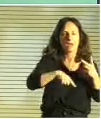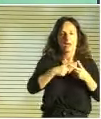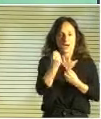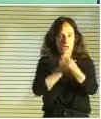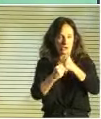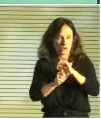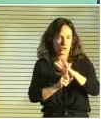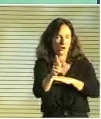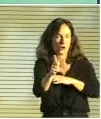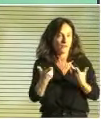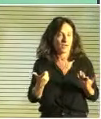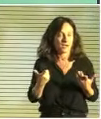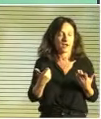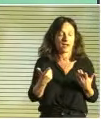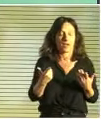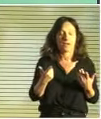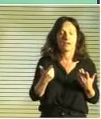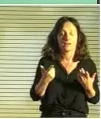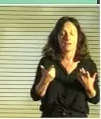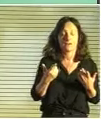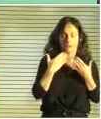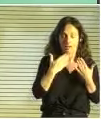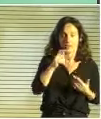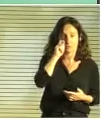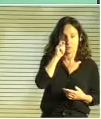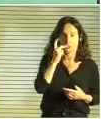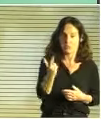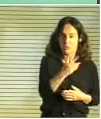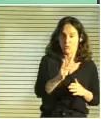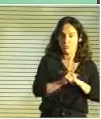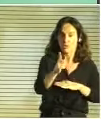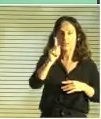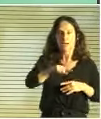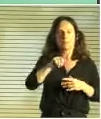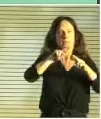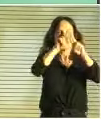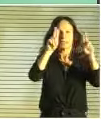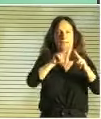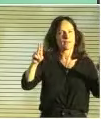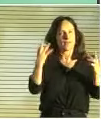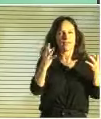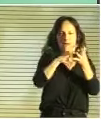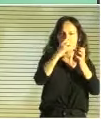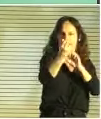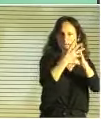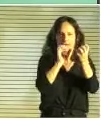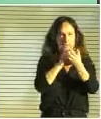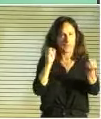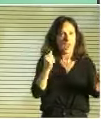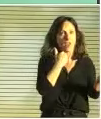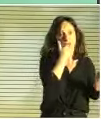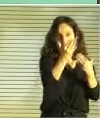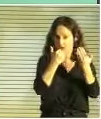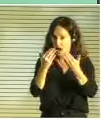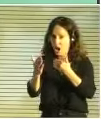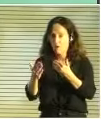understanding, international understanding and cultural dialogue. I was working with the German president, Roman Herzog, when he was in office, and the dialogue